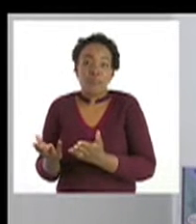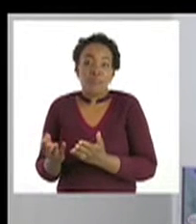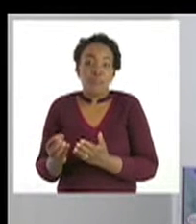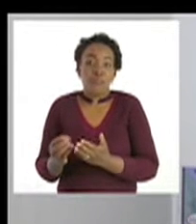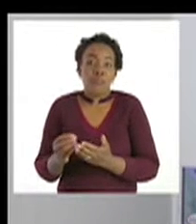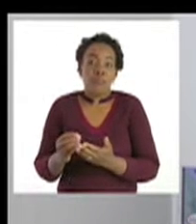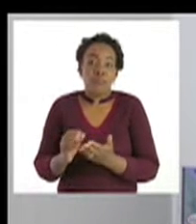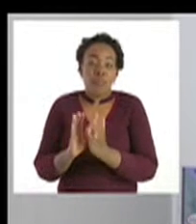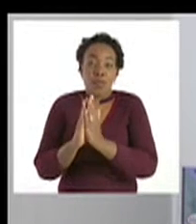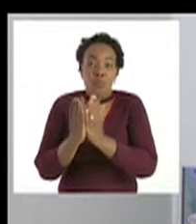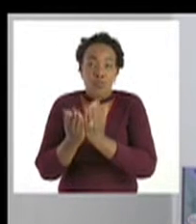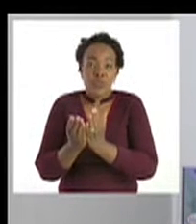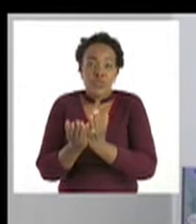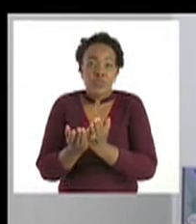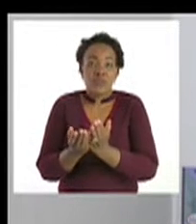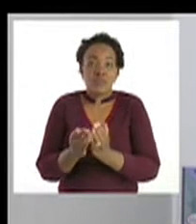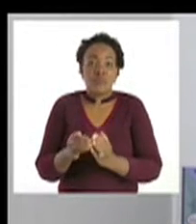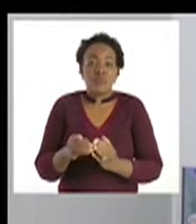books